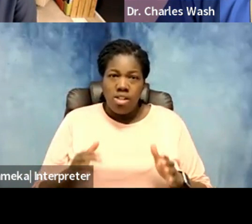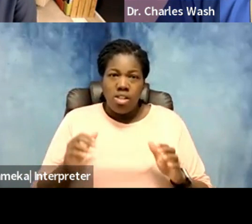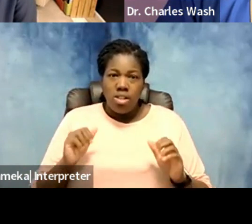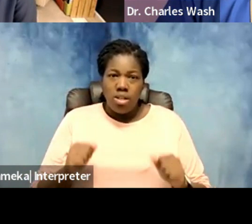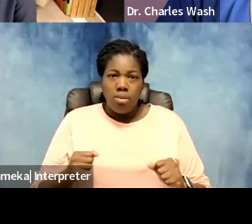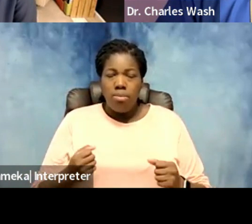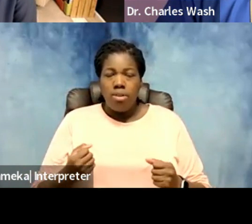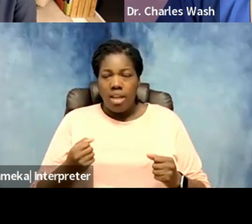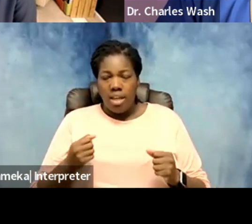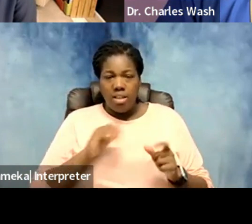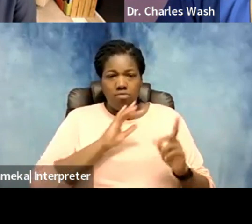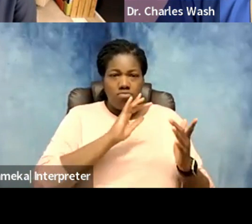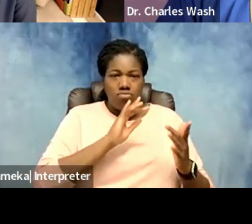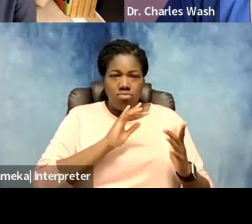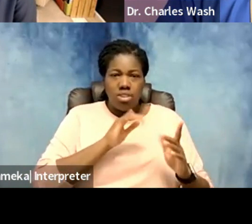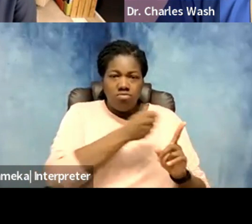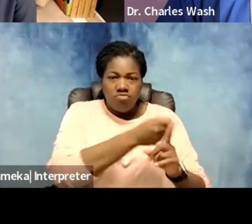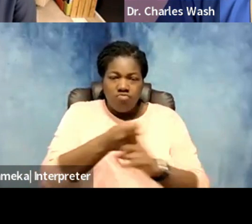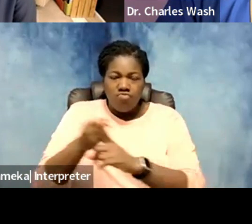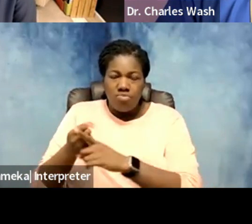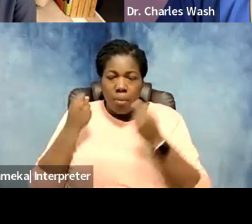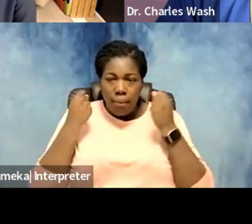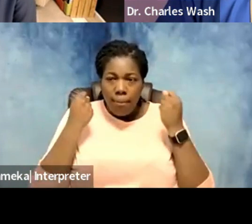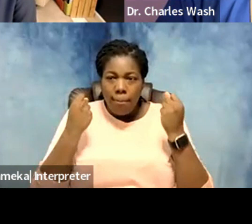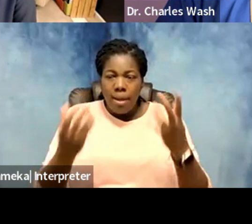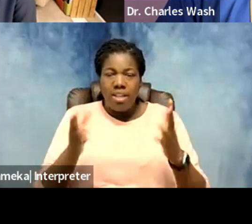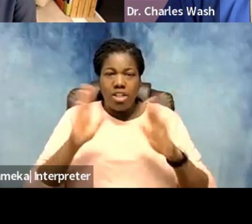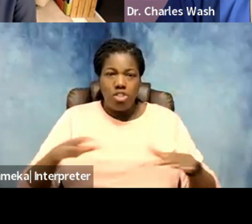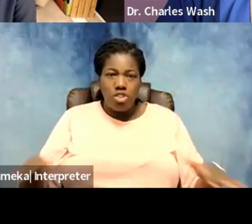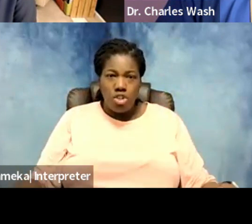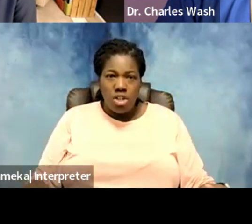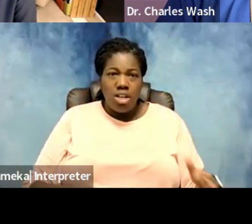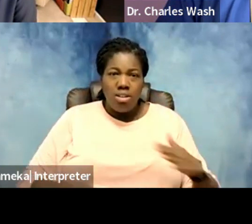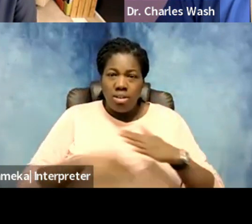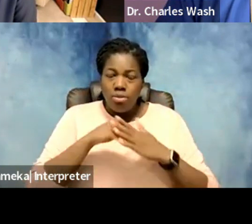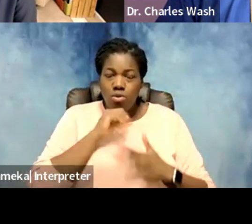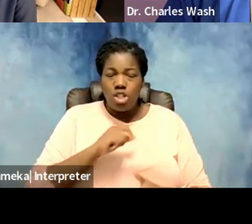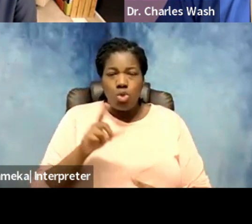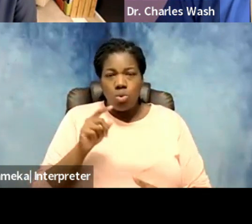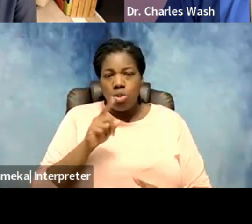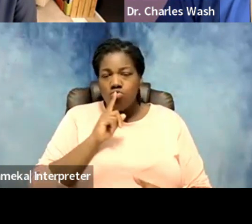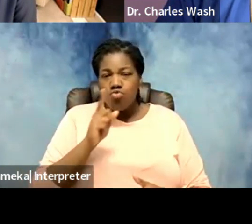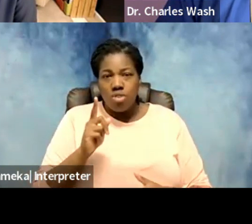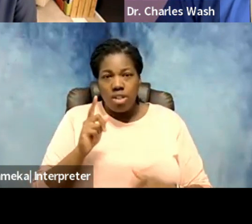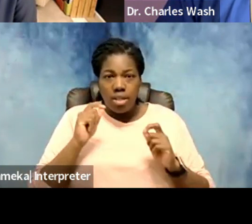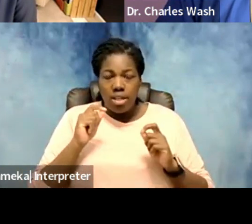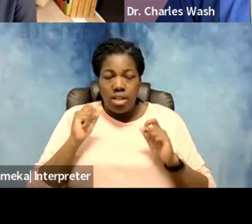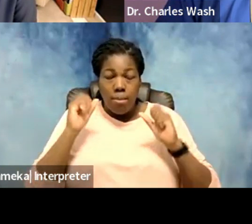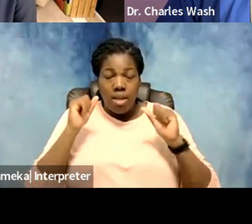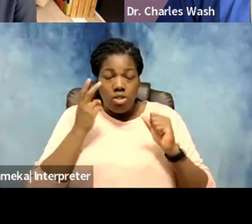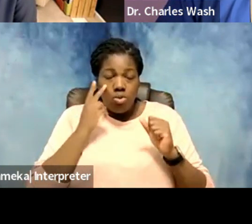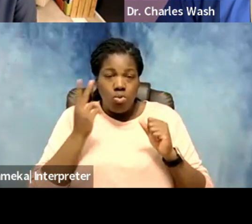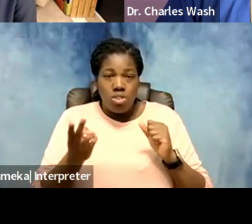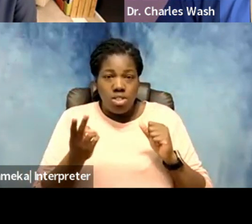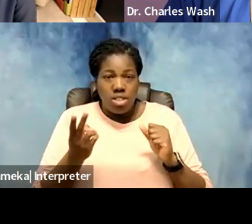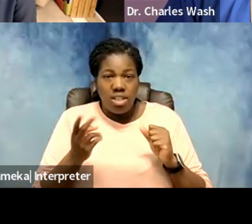decades of kids. Like these kids all enjoyed them, even up to 20. It was just amazing to see that even though,